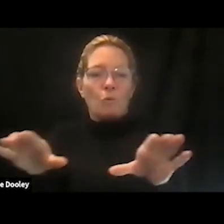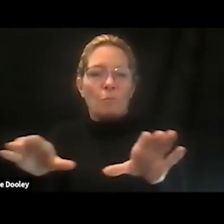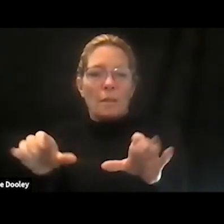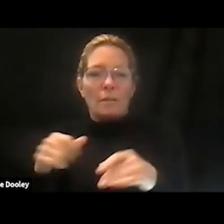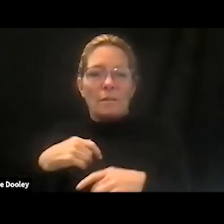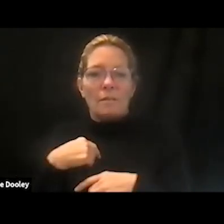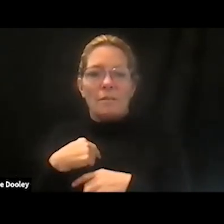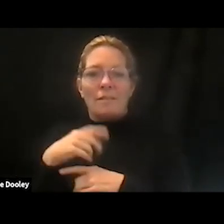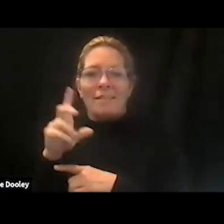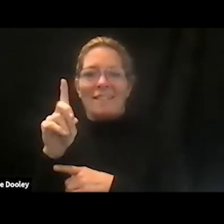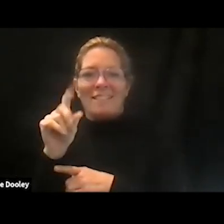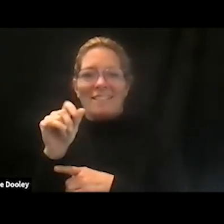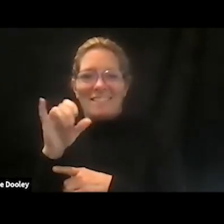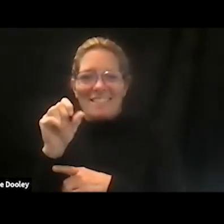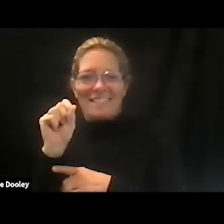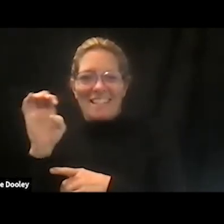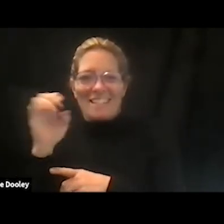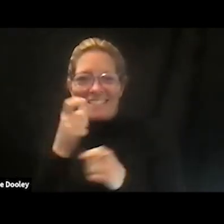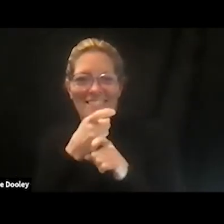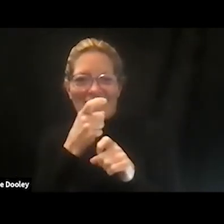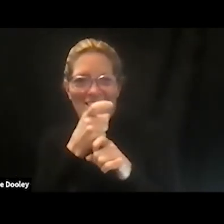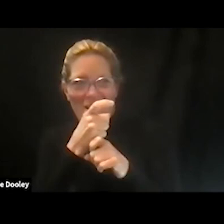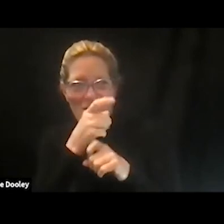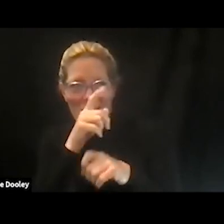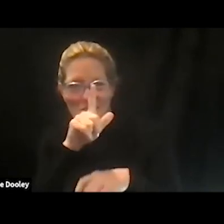Loren, you go first.